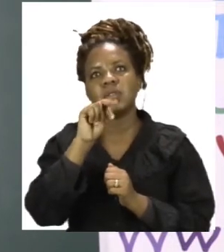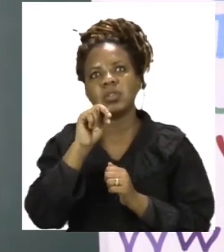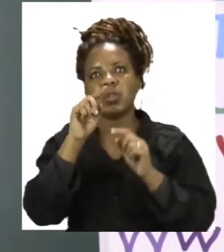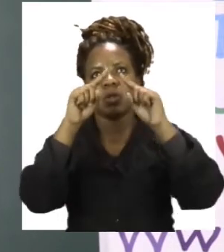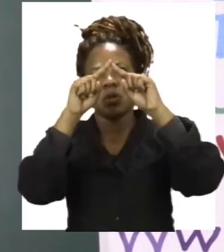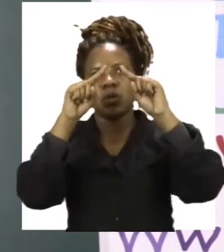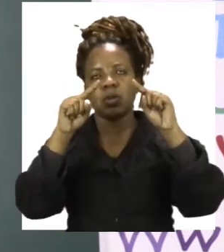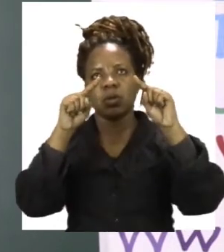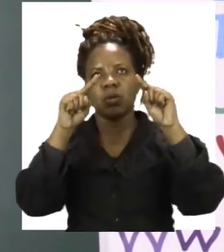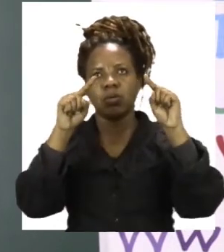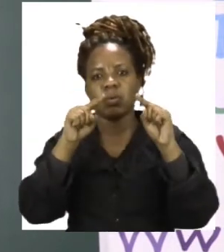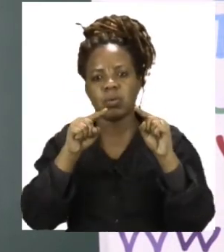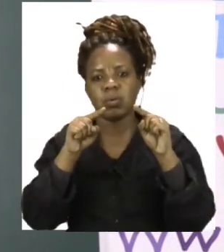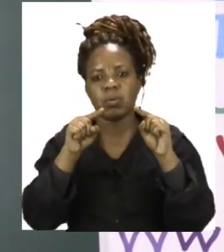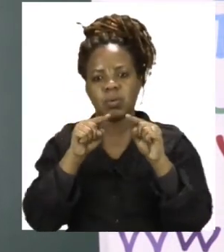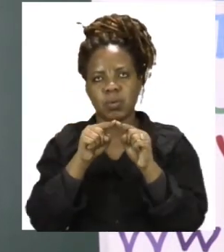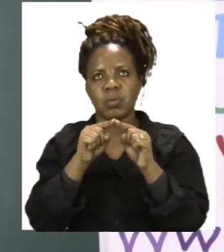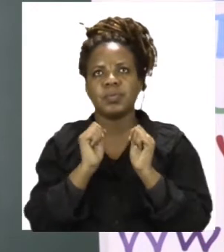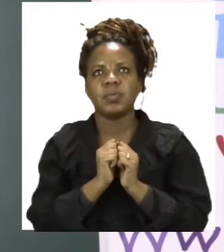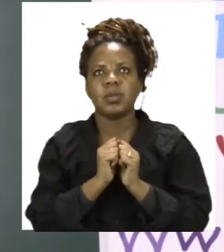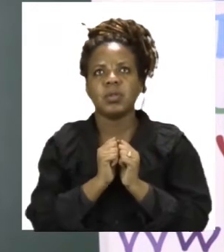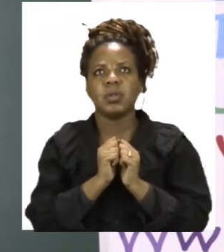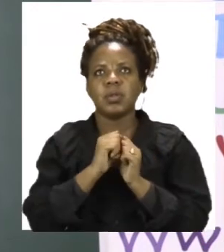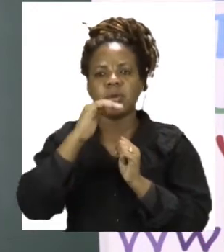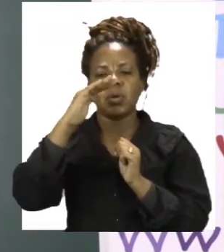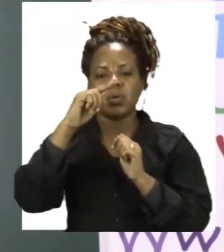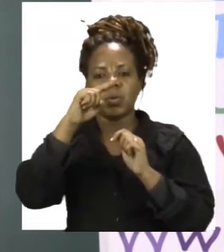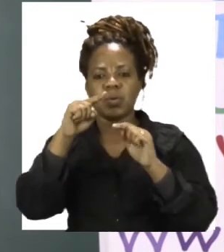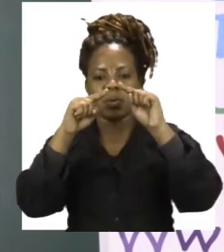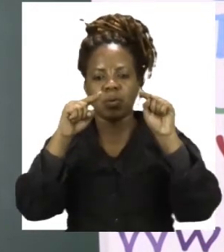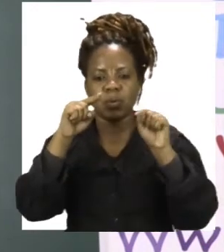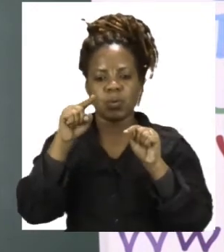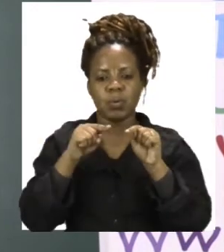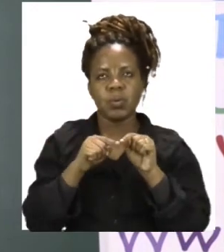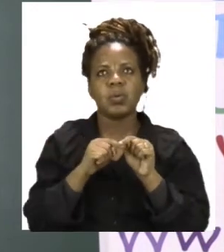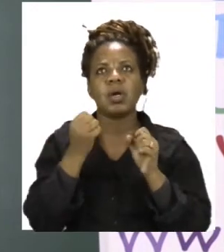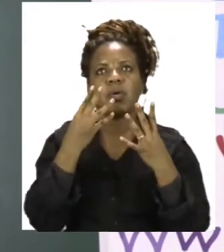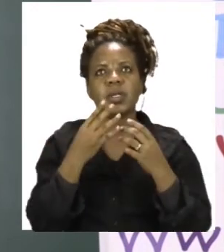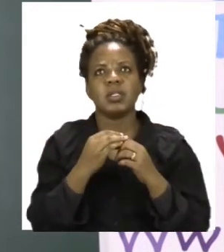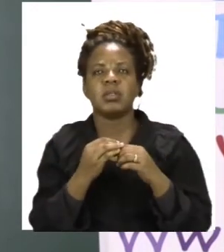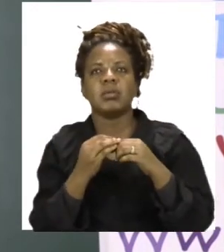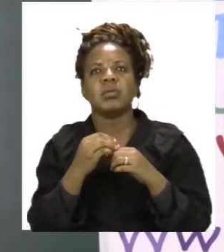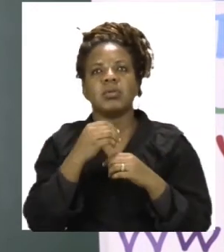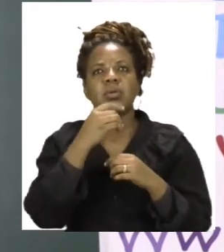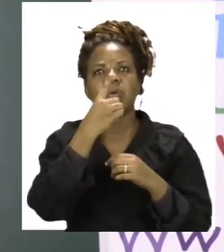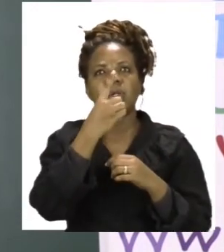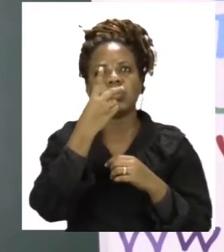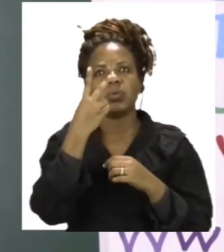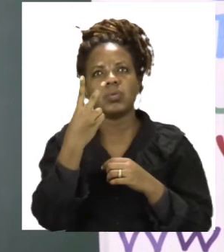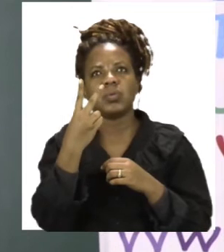us first count the number of sides of the pentagon. We have 1,